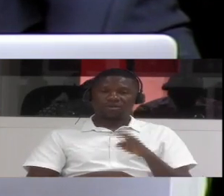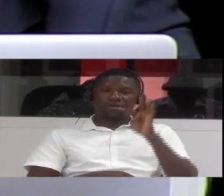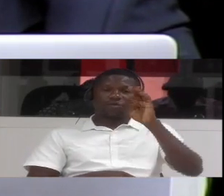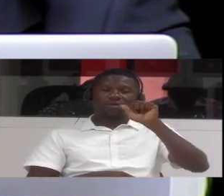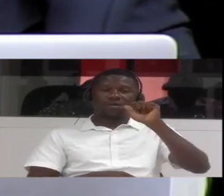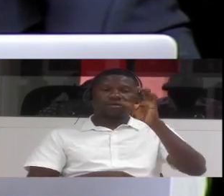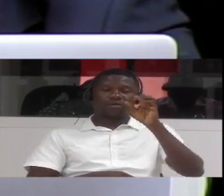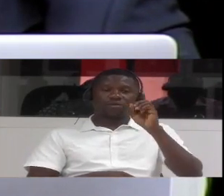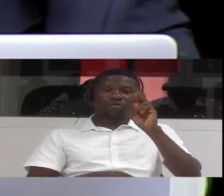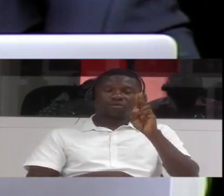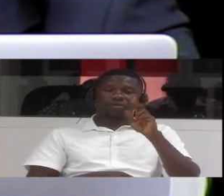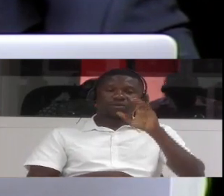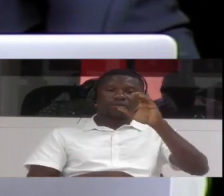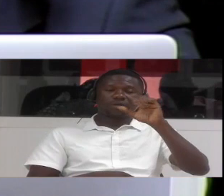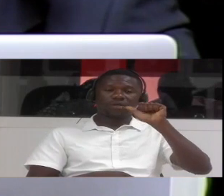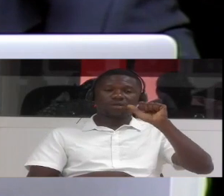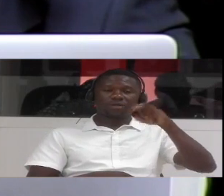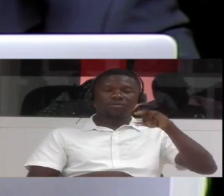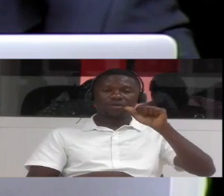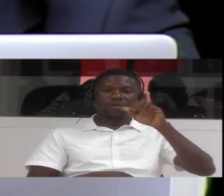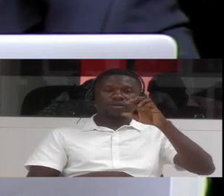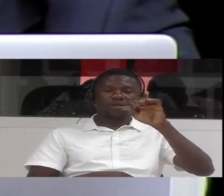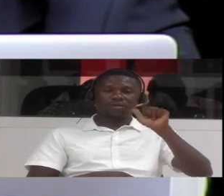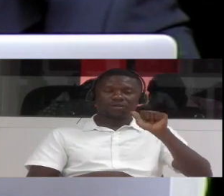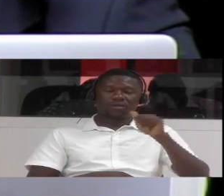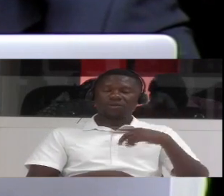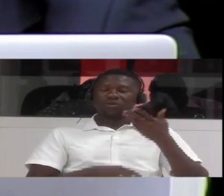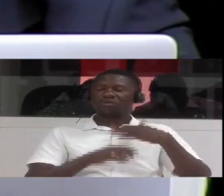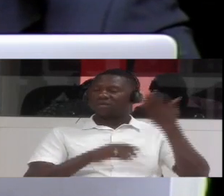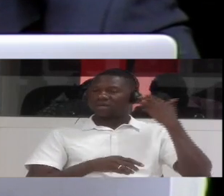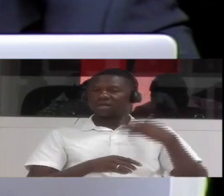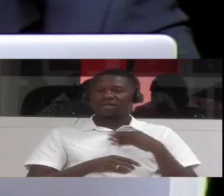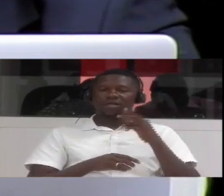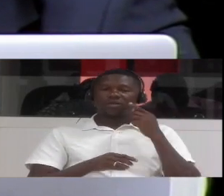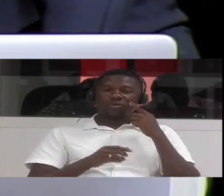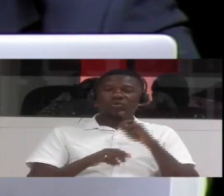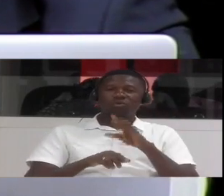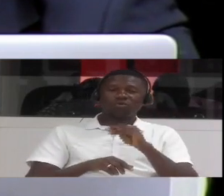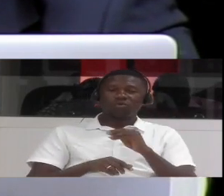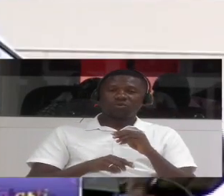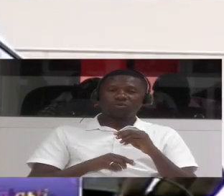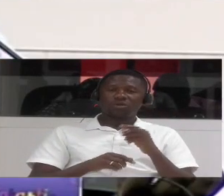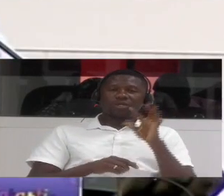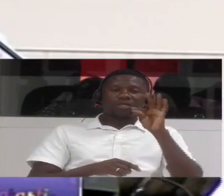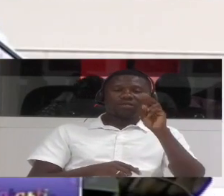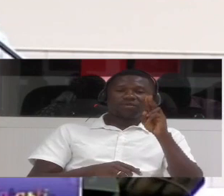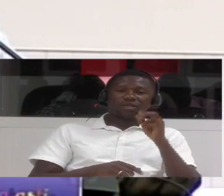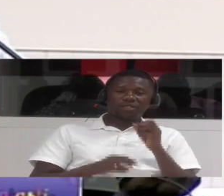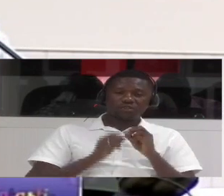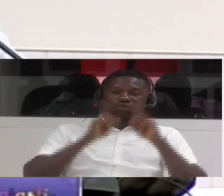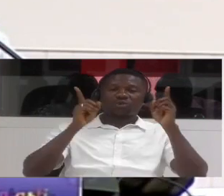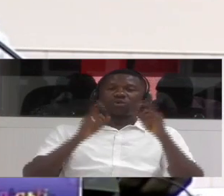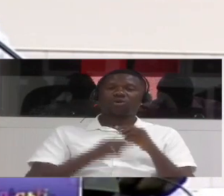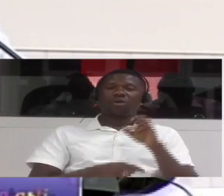That would be the proprietress for the Fatou show, isn't it? Yes. And tell us about that one. Well, in the case